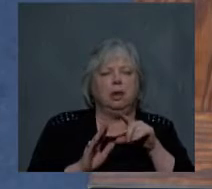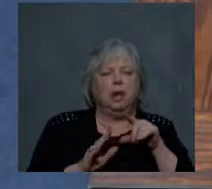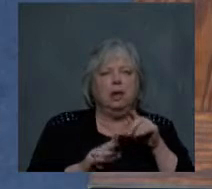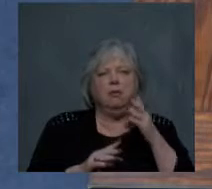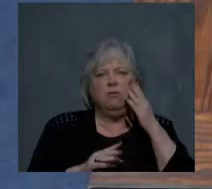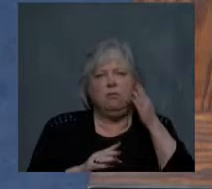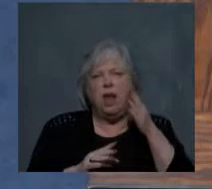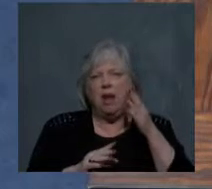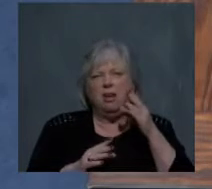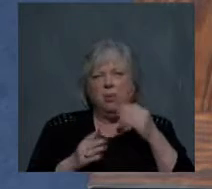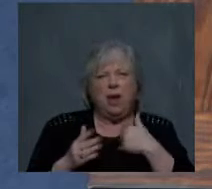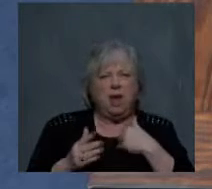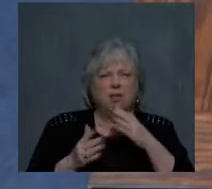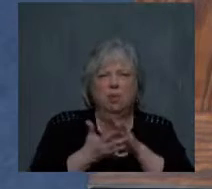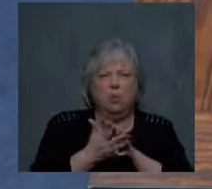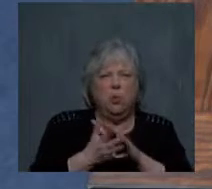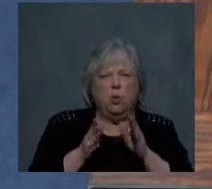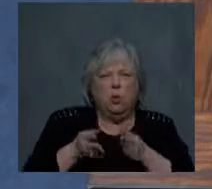But,